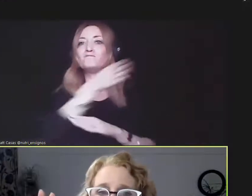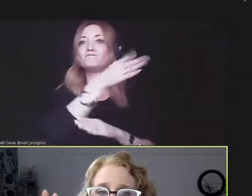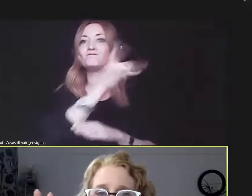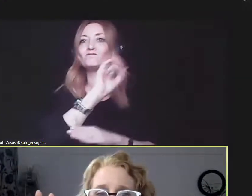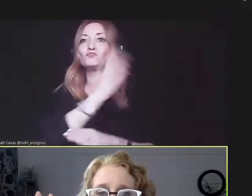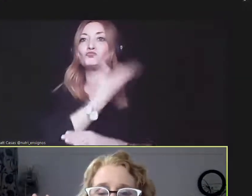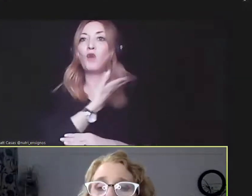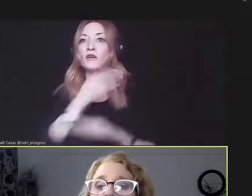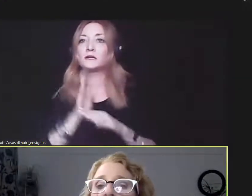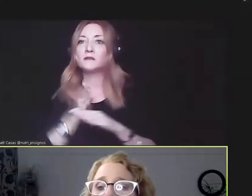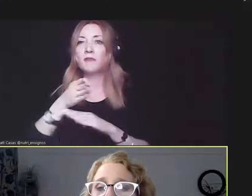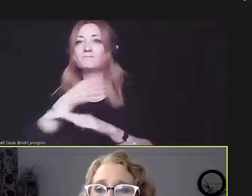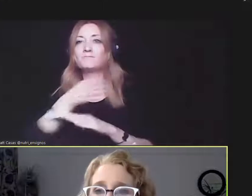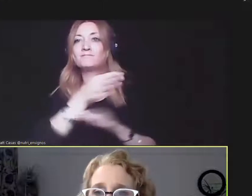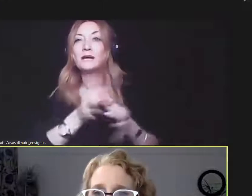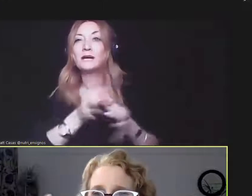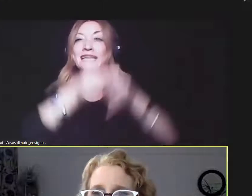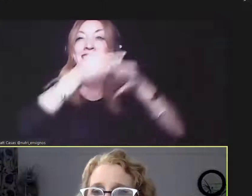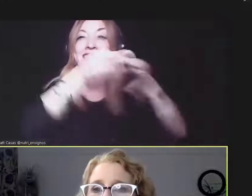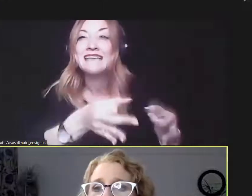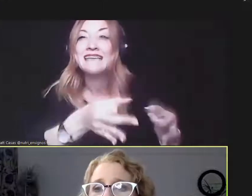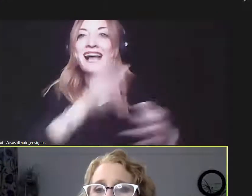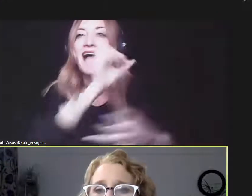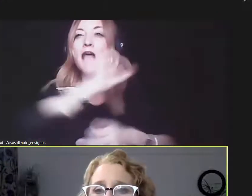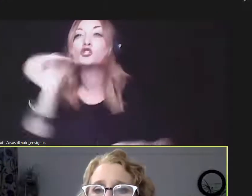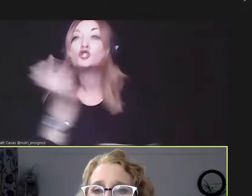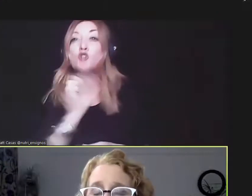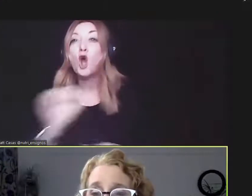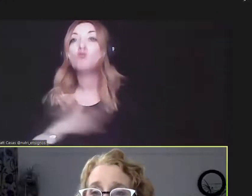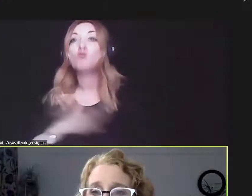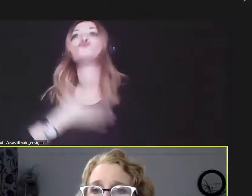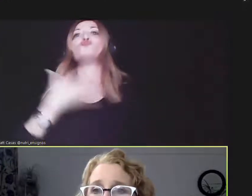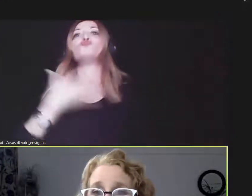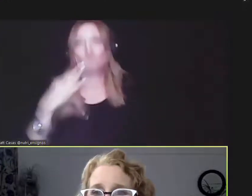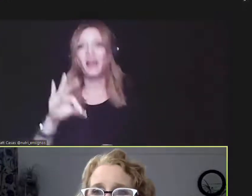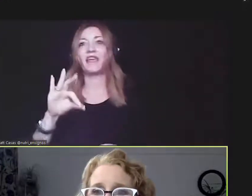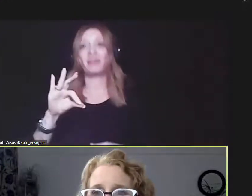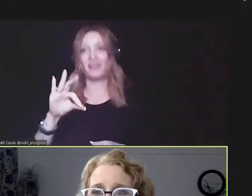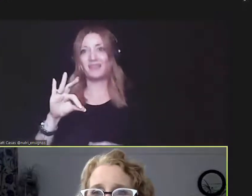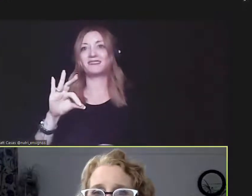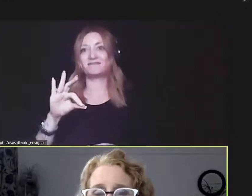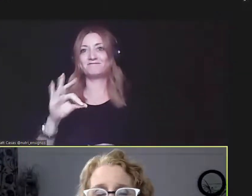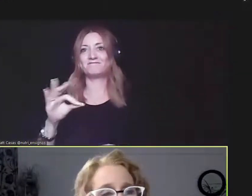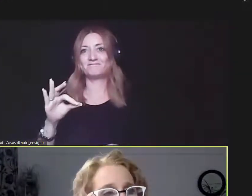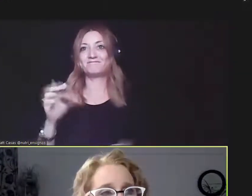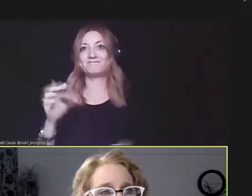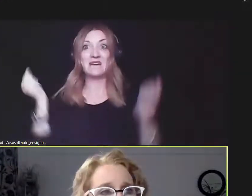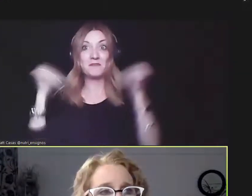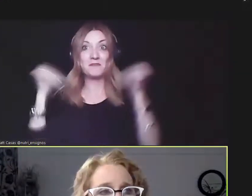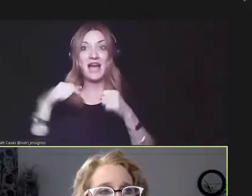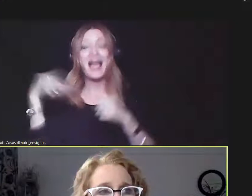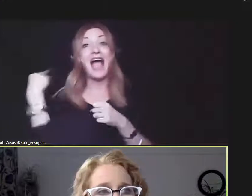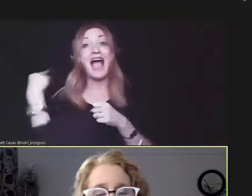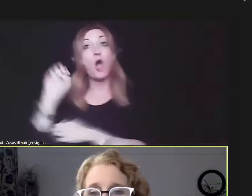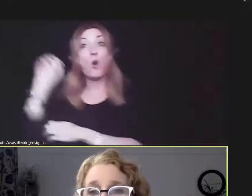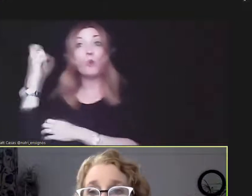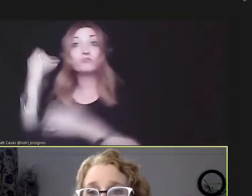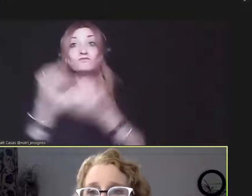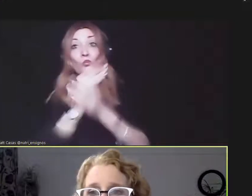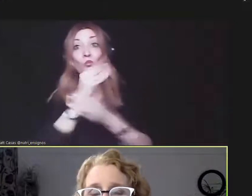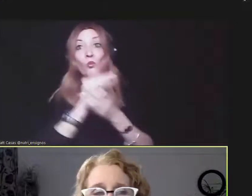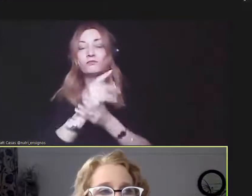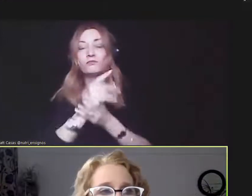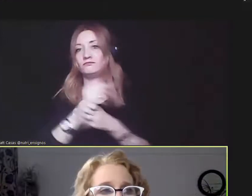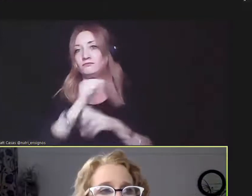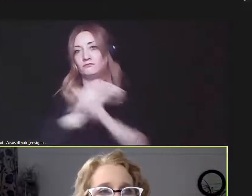timed release, drips the cultures into the gut. And it's,